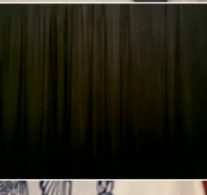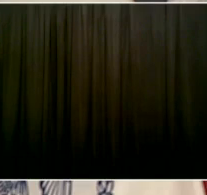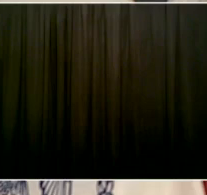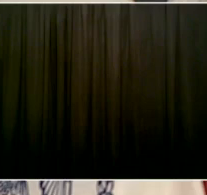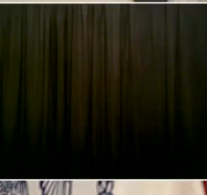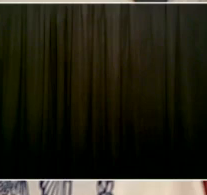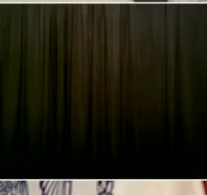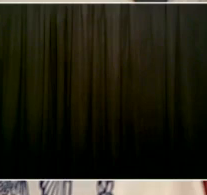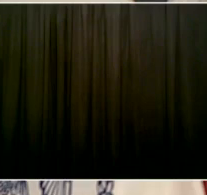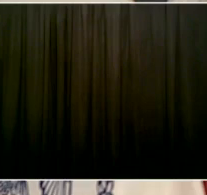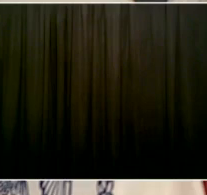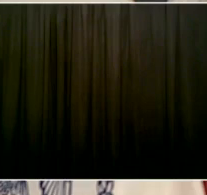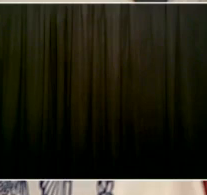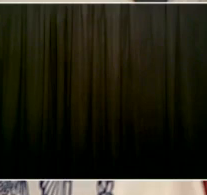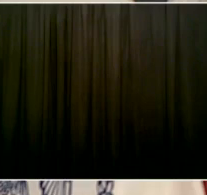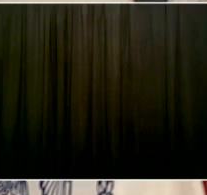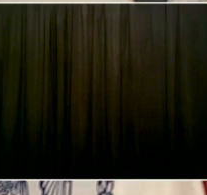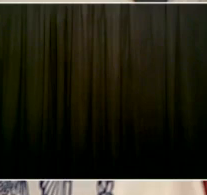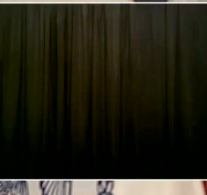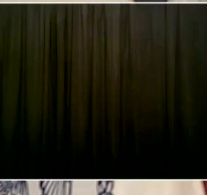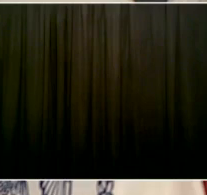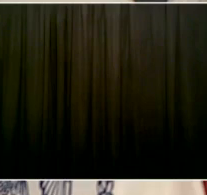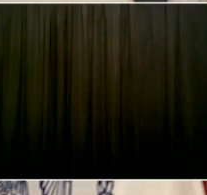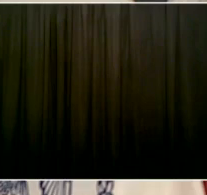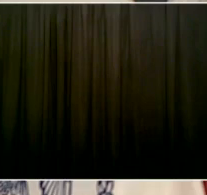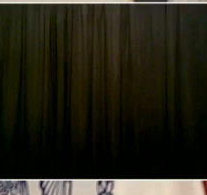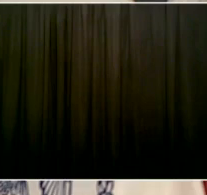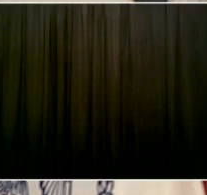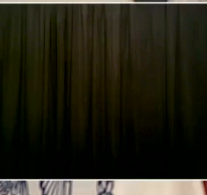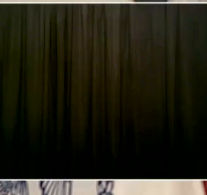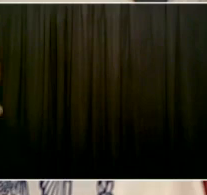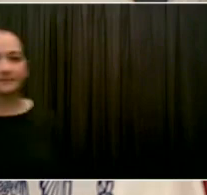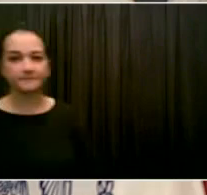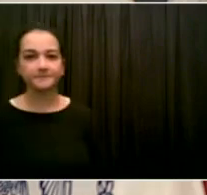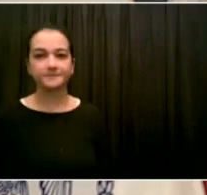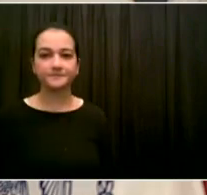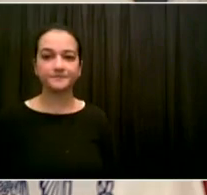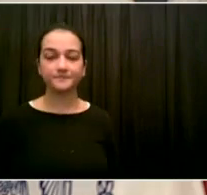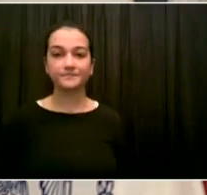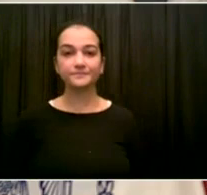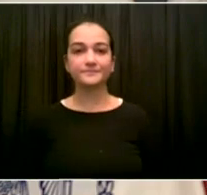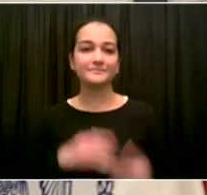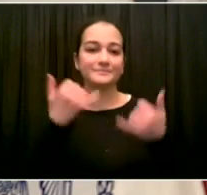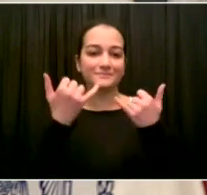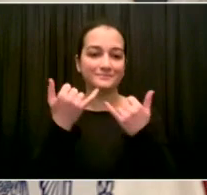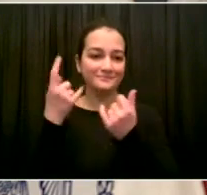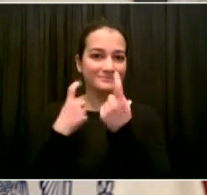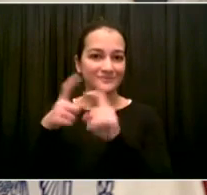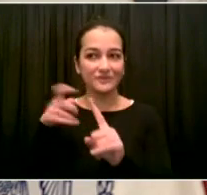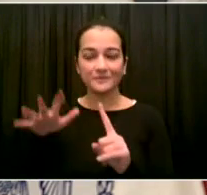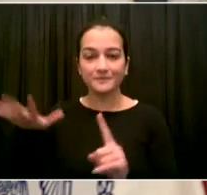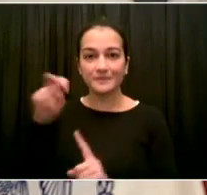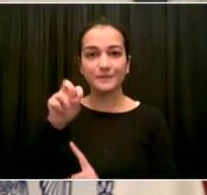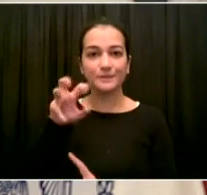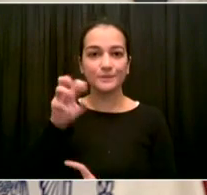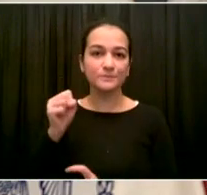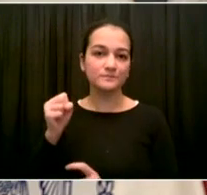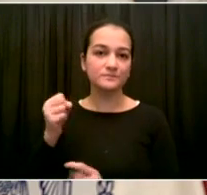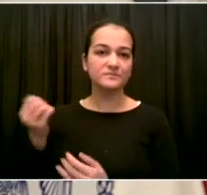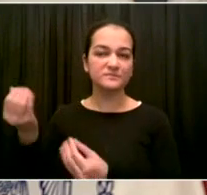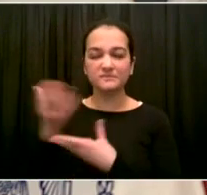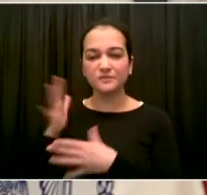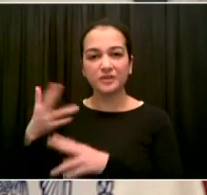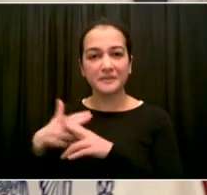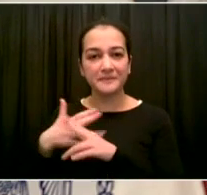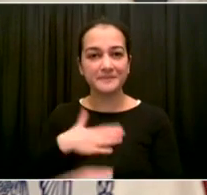that, let's turn to our colleagues in the media, and please let me know the name and outlet of each journalist. Good morning.